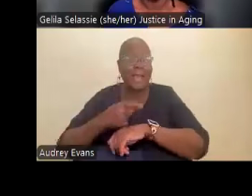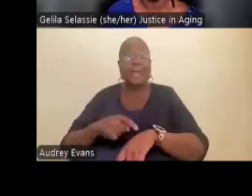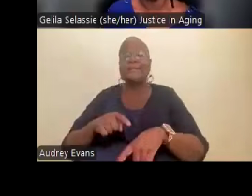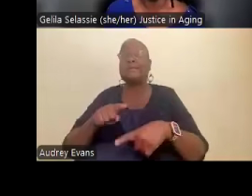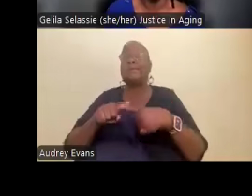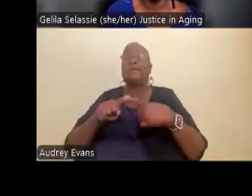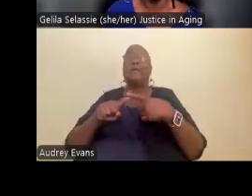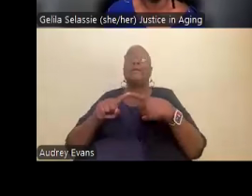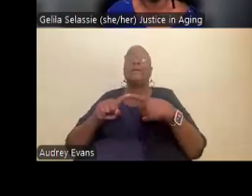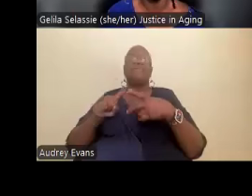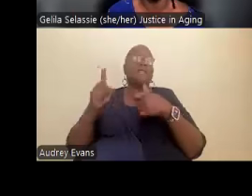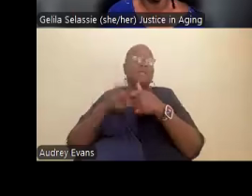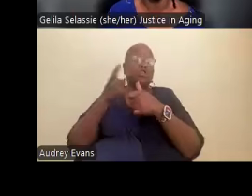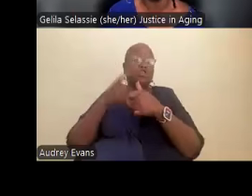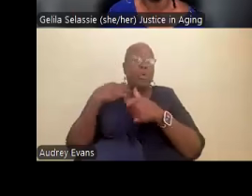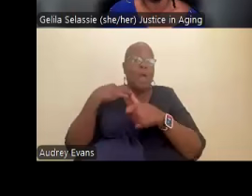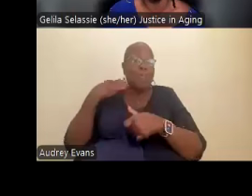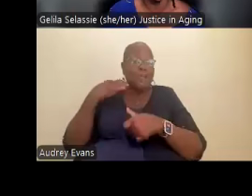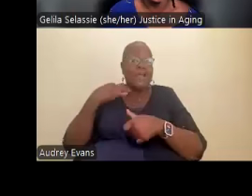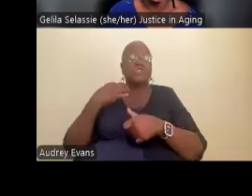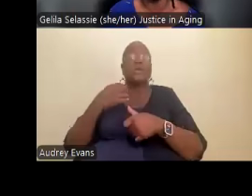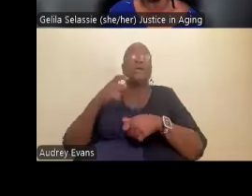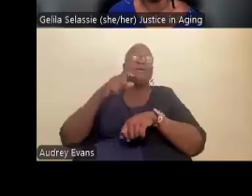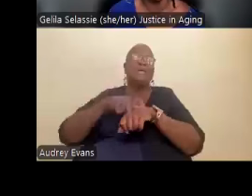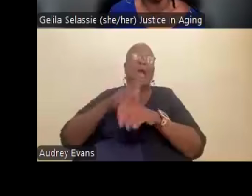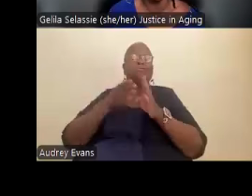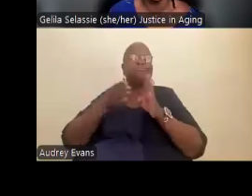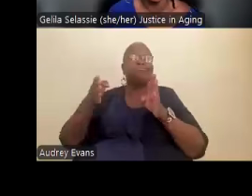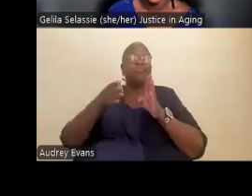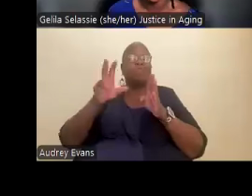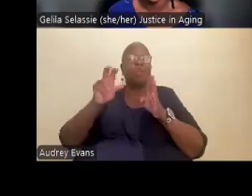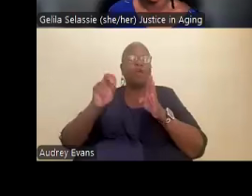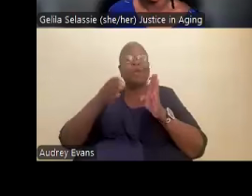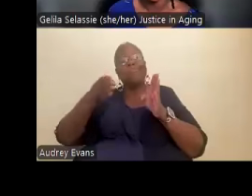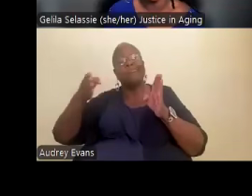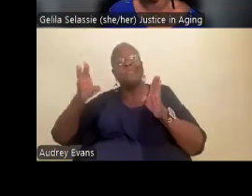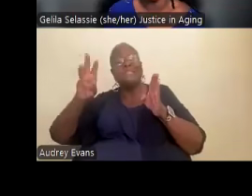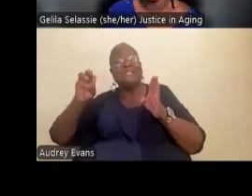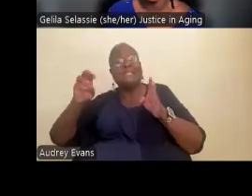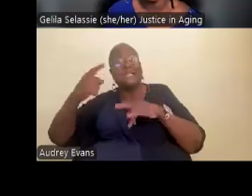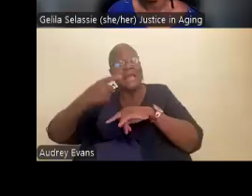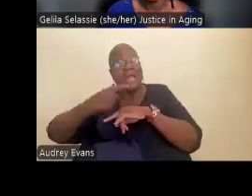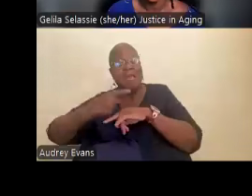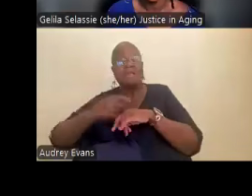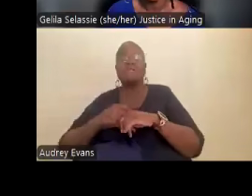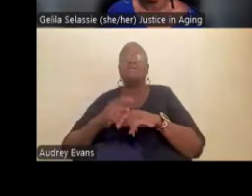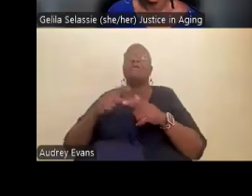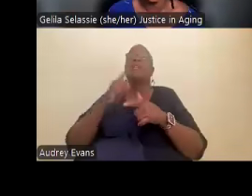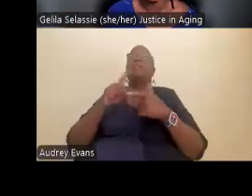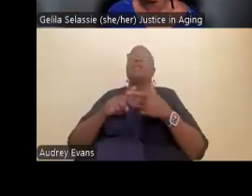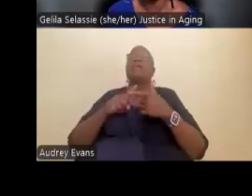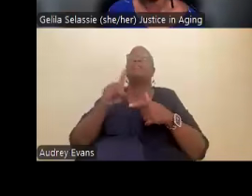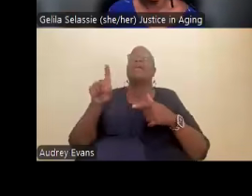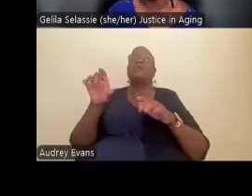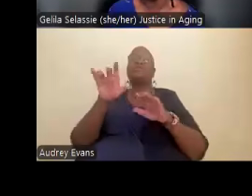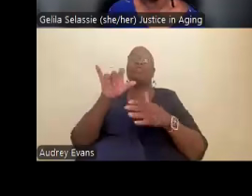if it's an initial application, there's an appeal window of usually 30 days, maybe 60. And then, they can do